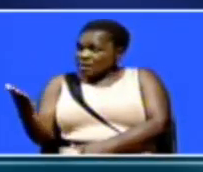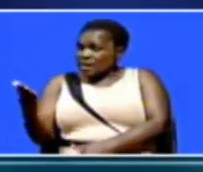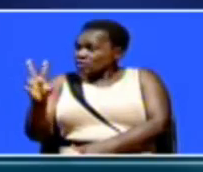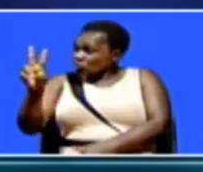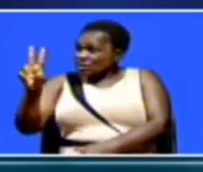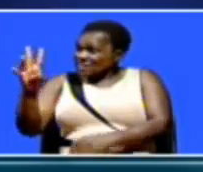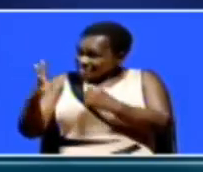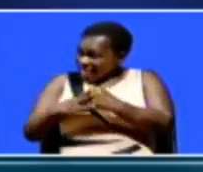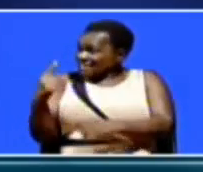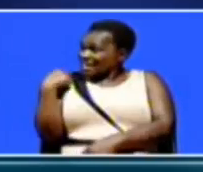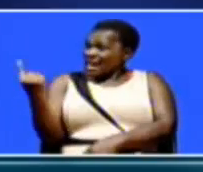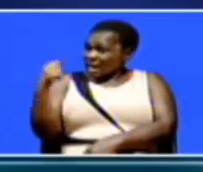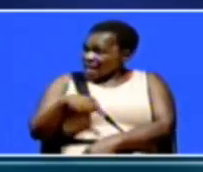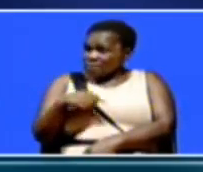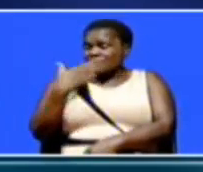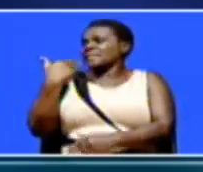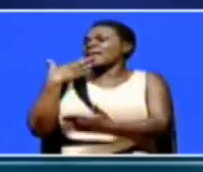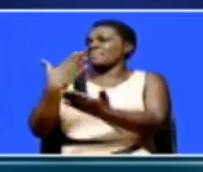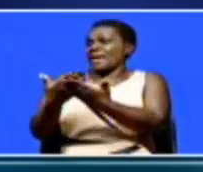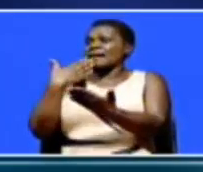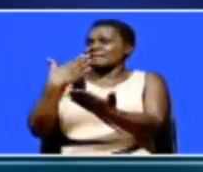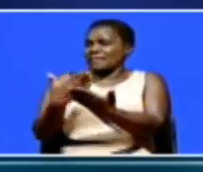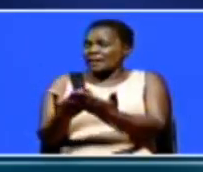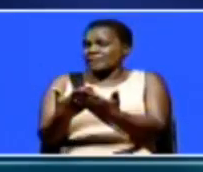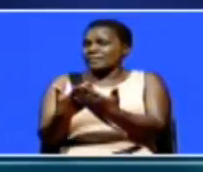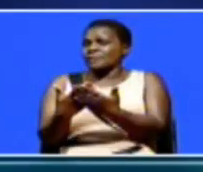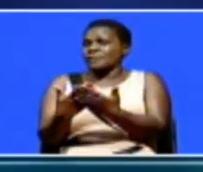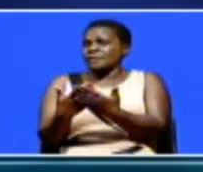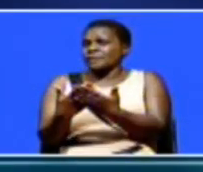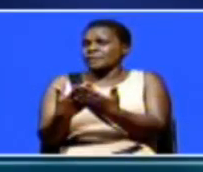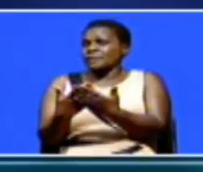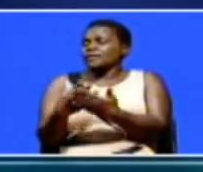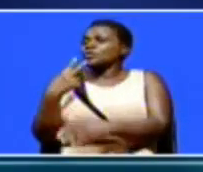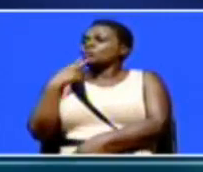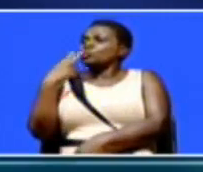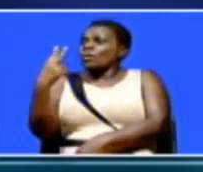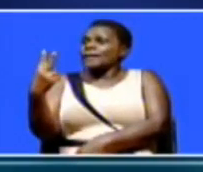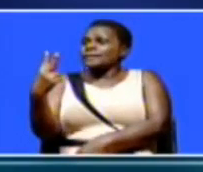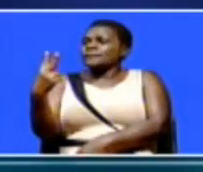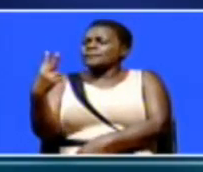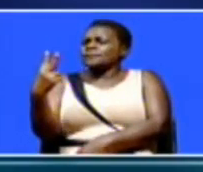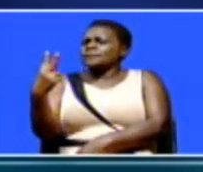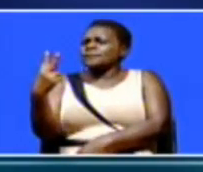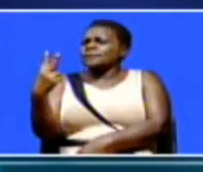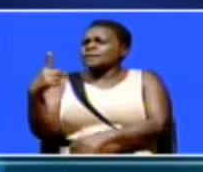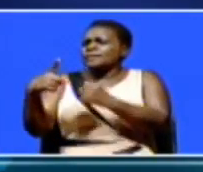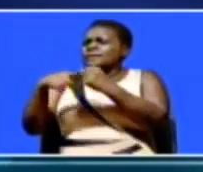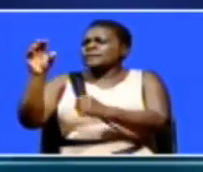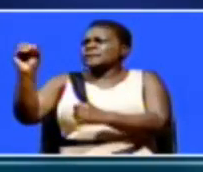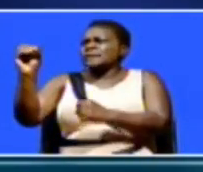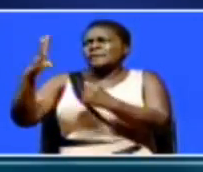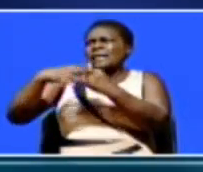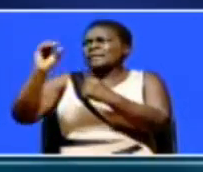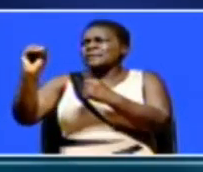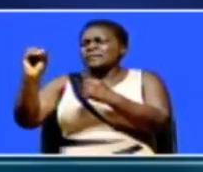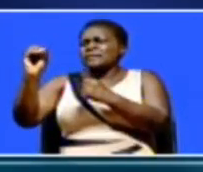The 29 people who came yesterday, and indeed we should thank the 200 and 60 or 90 or